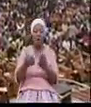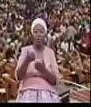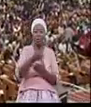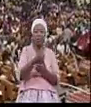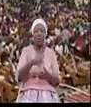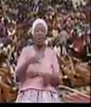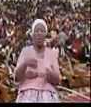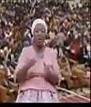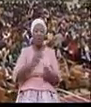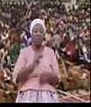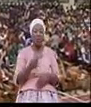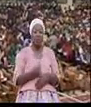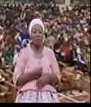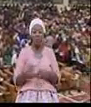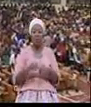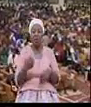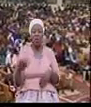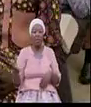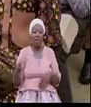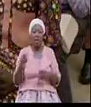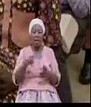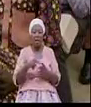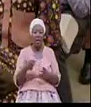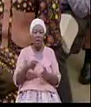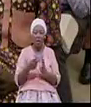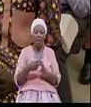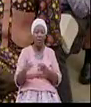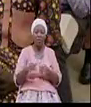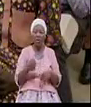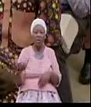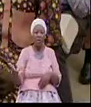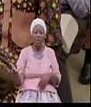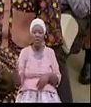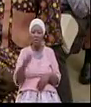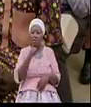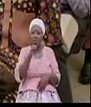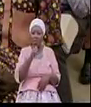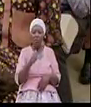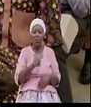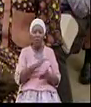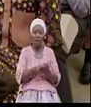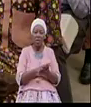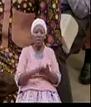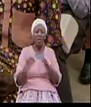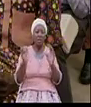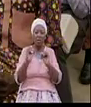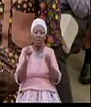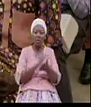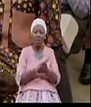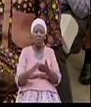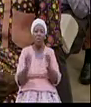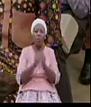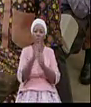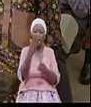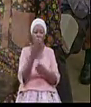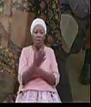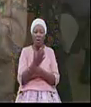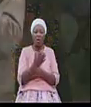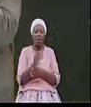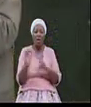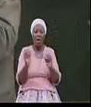do anything, neither do anything unclean. Anything unclean with your hand,